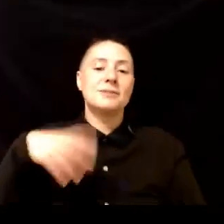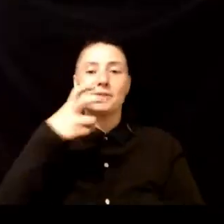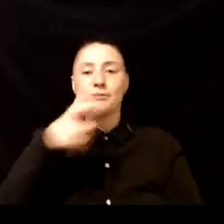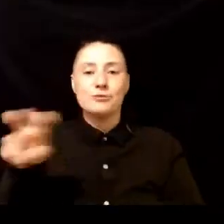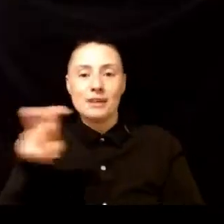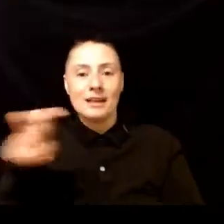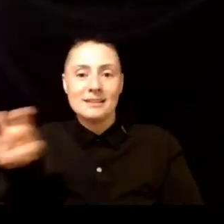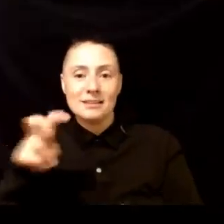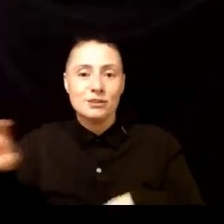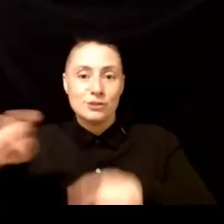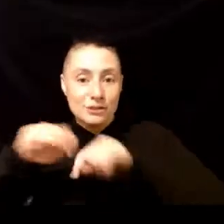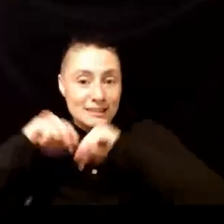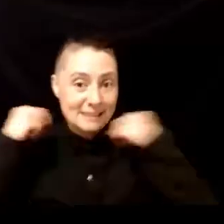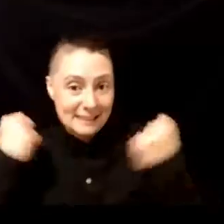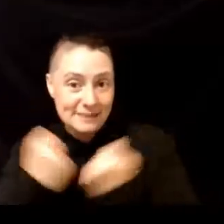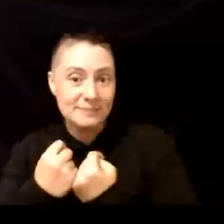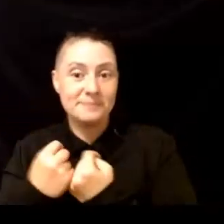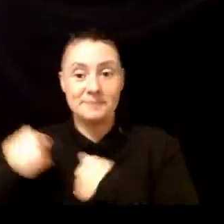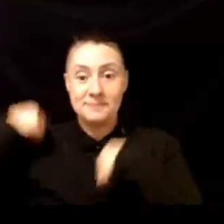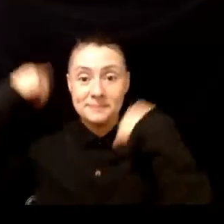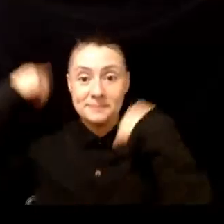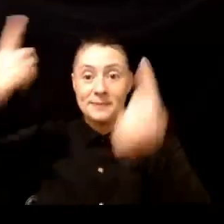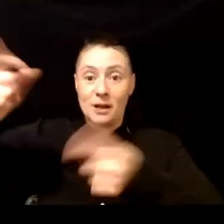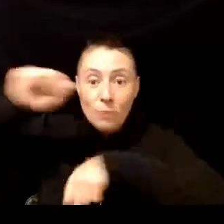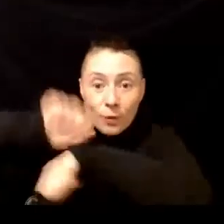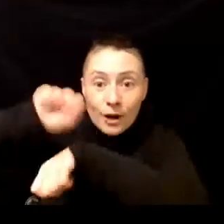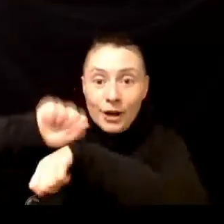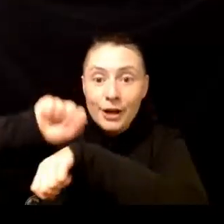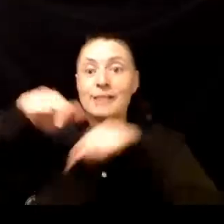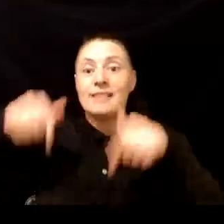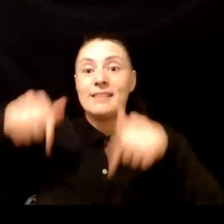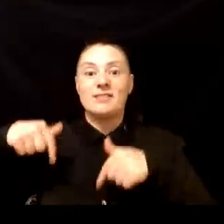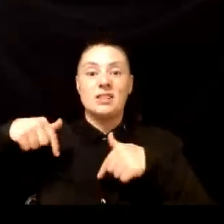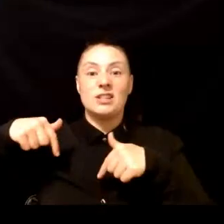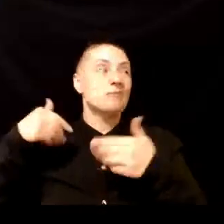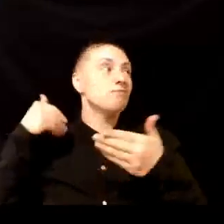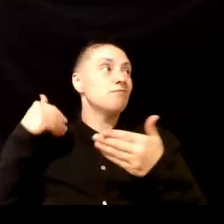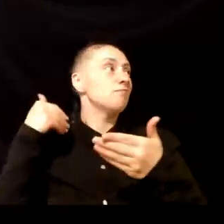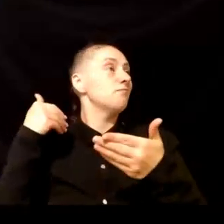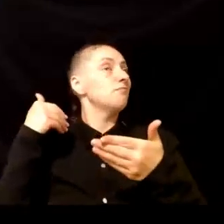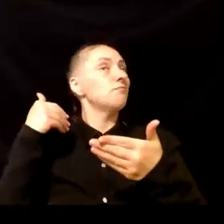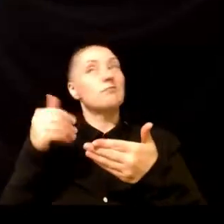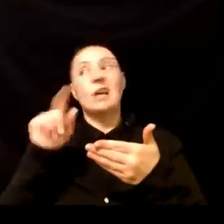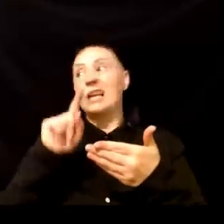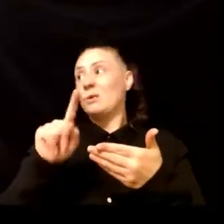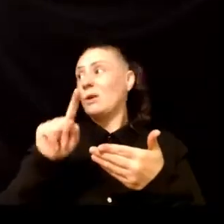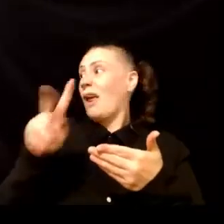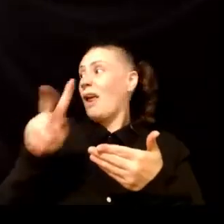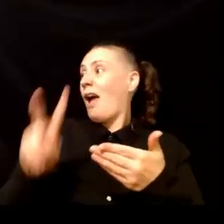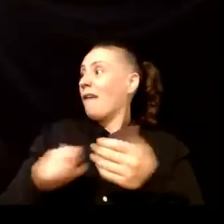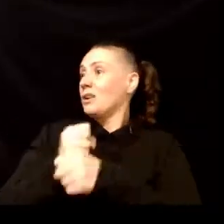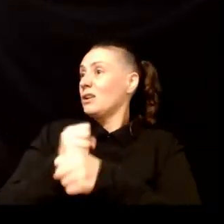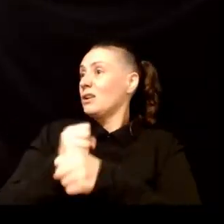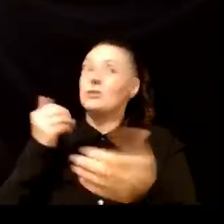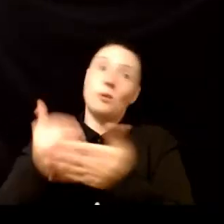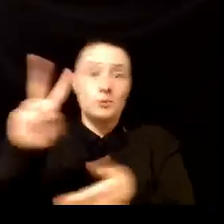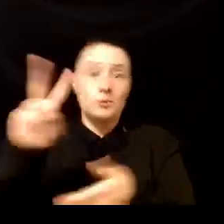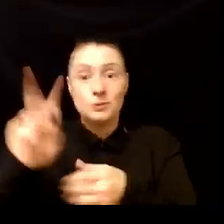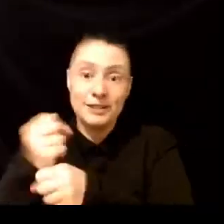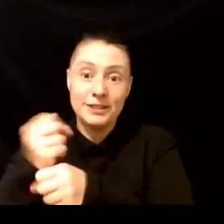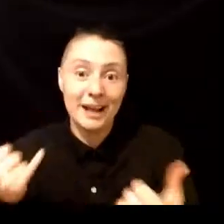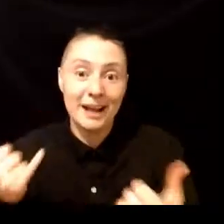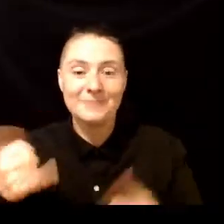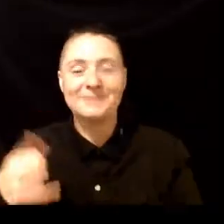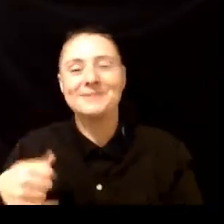on a lot of these efforts for about a year and a half, 2 years now. It's been quite some time. So thank you guys all for your input. We